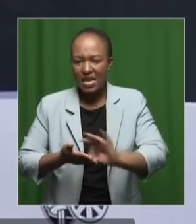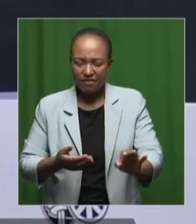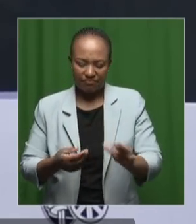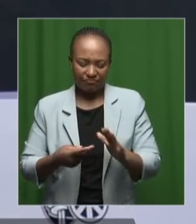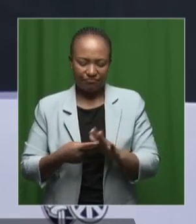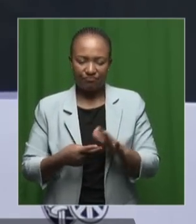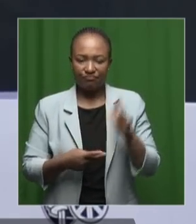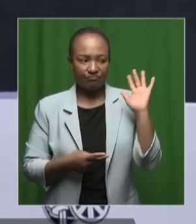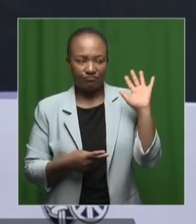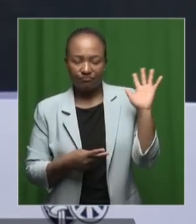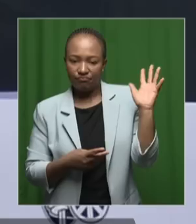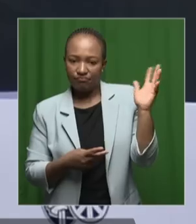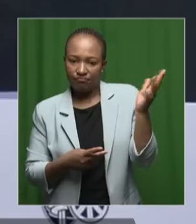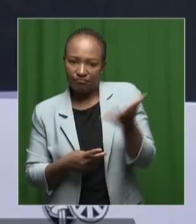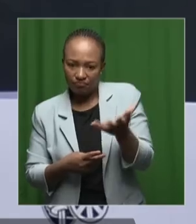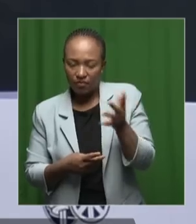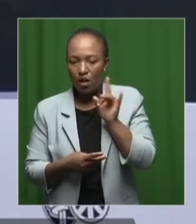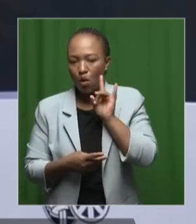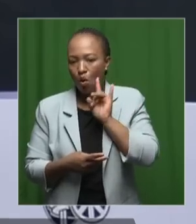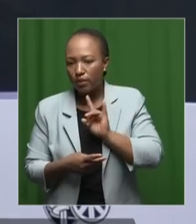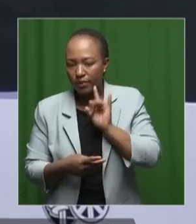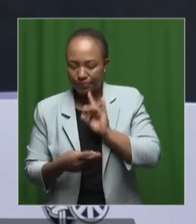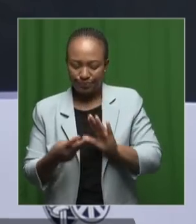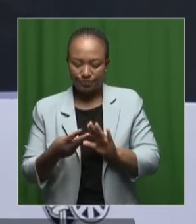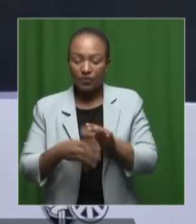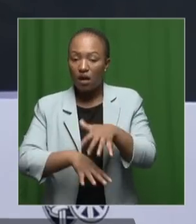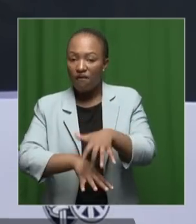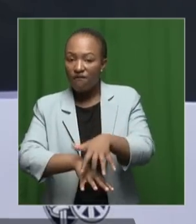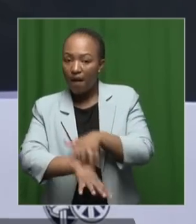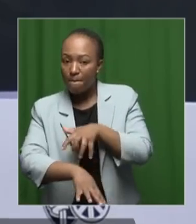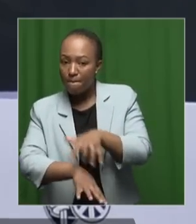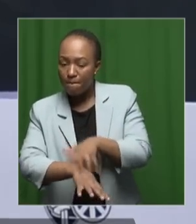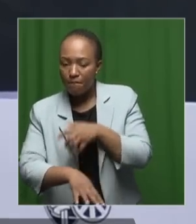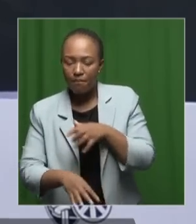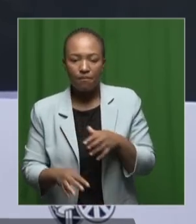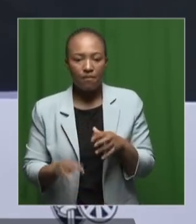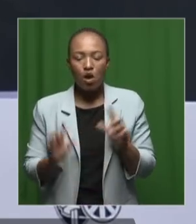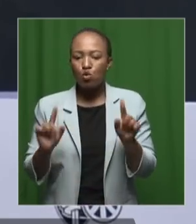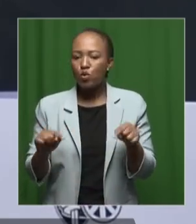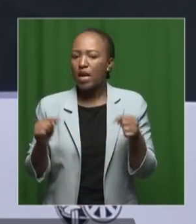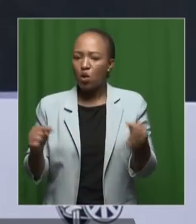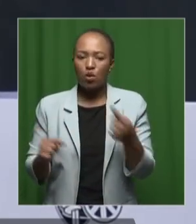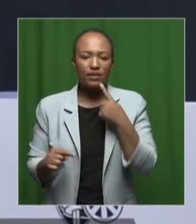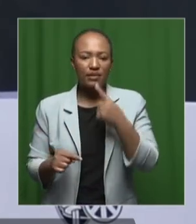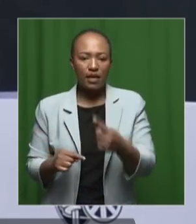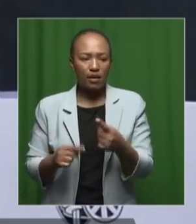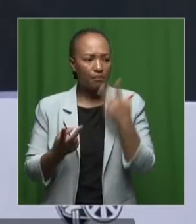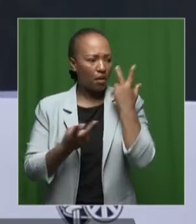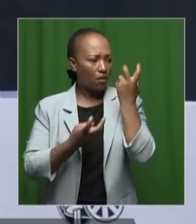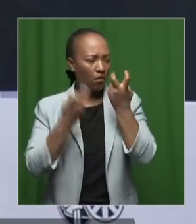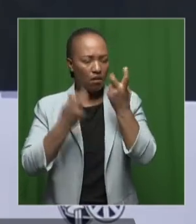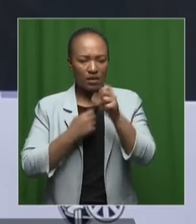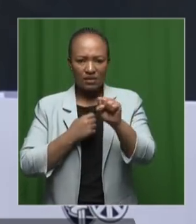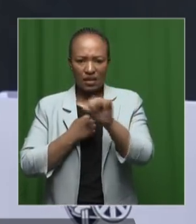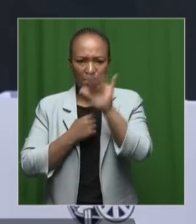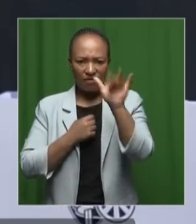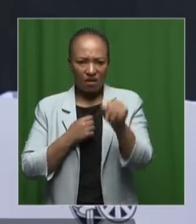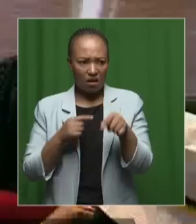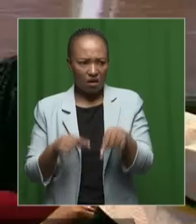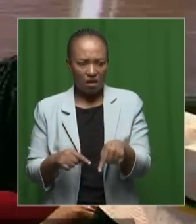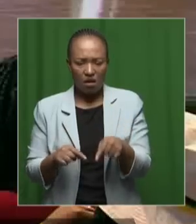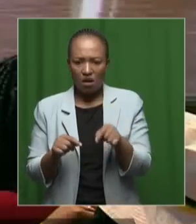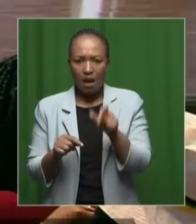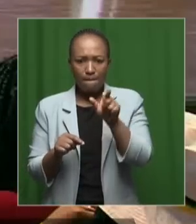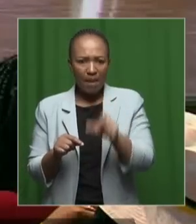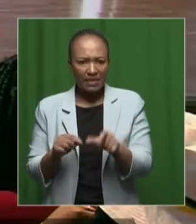hospitality, agriculture in farms. You can't come and prove that I looked all over South Africa, I couldn't find a domestic worker. No,